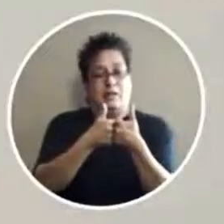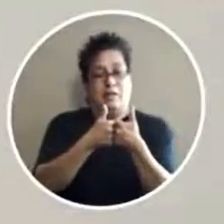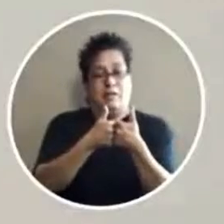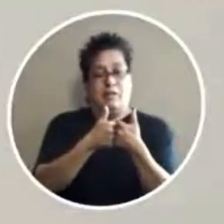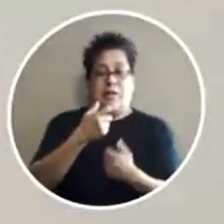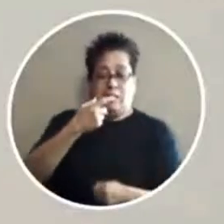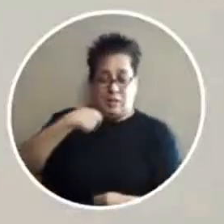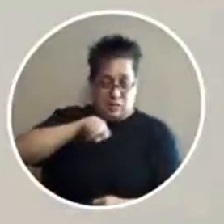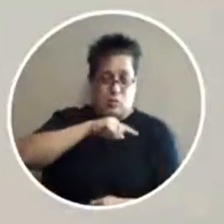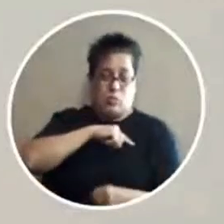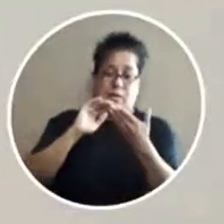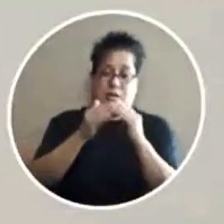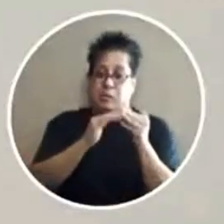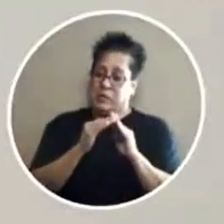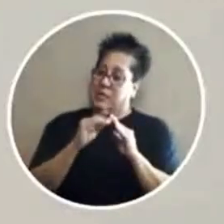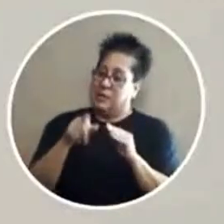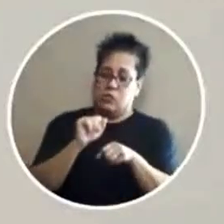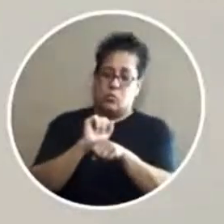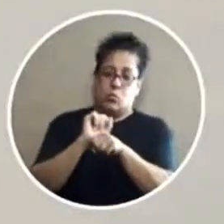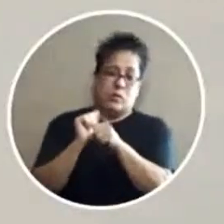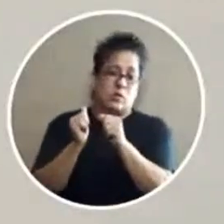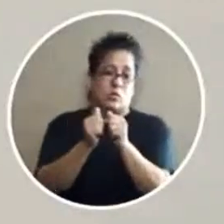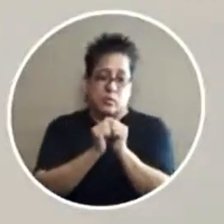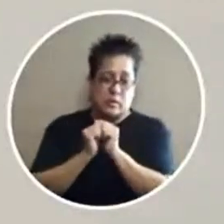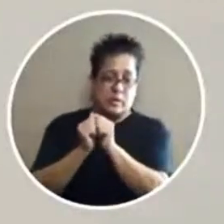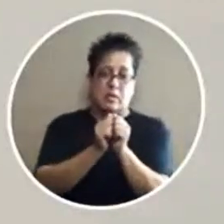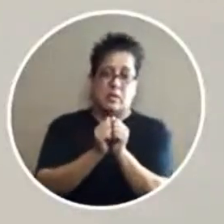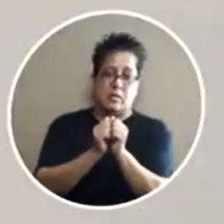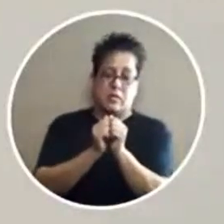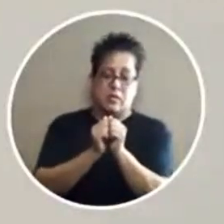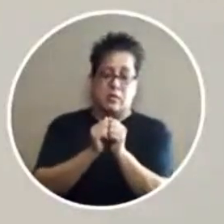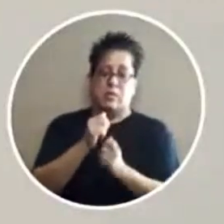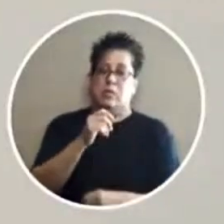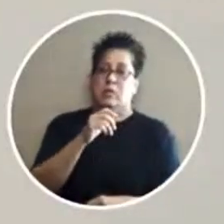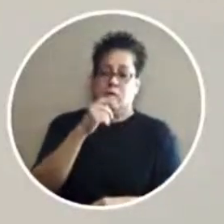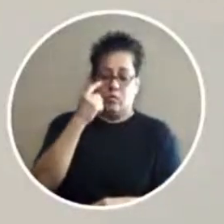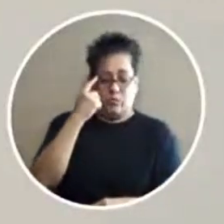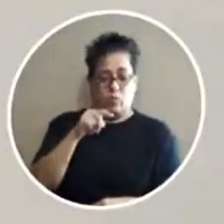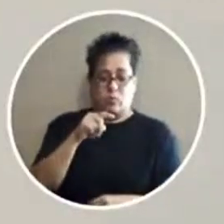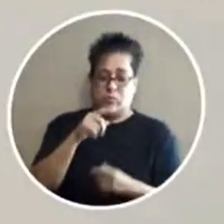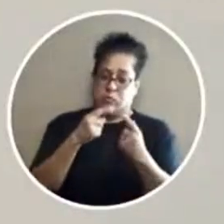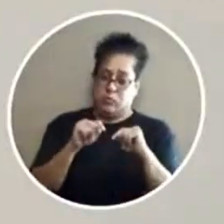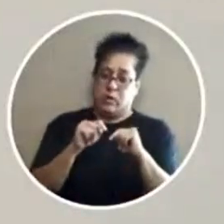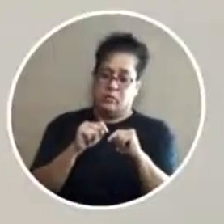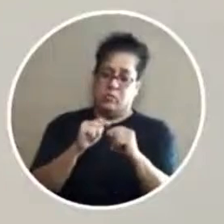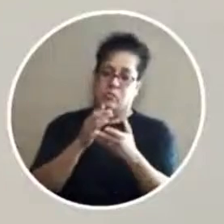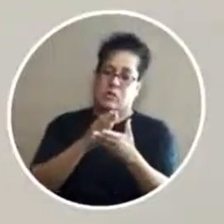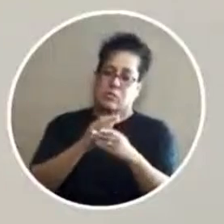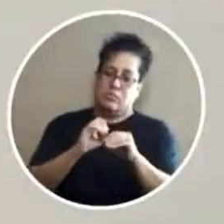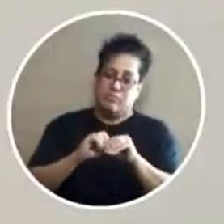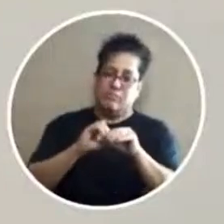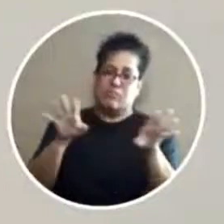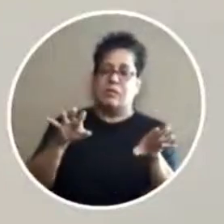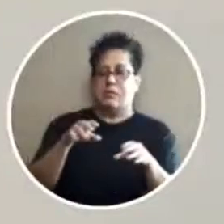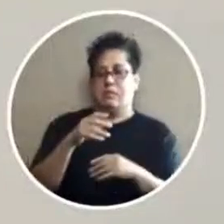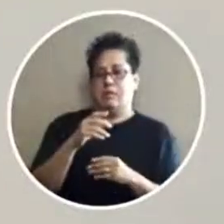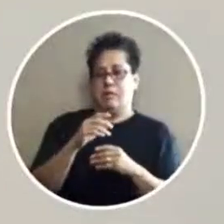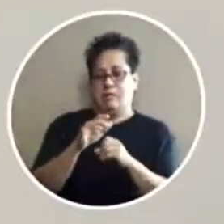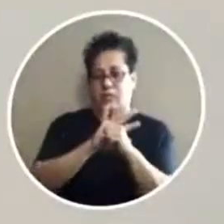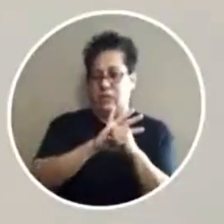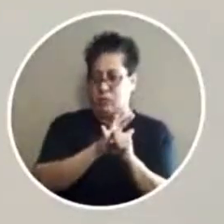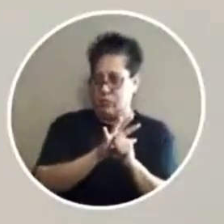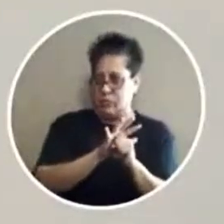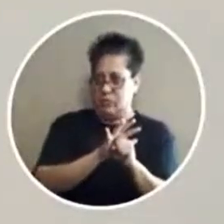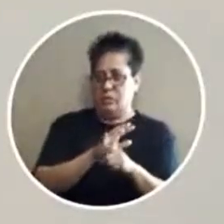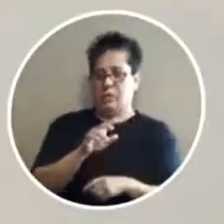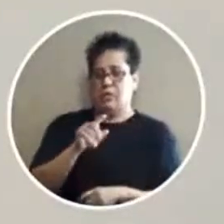ask the community to work with us for us to be able to put an end to the spread of this pandemic. We see